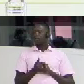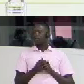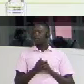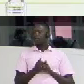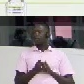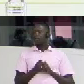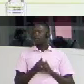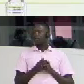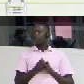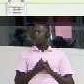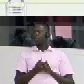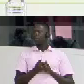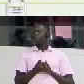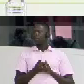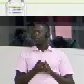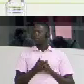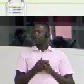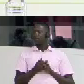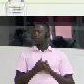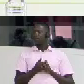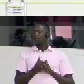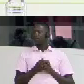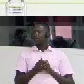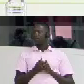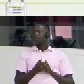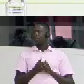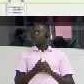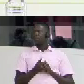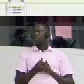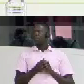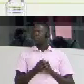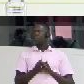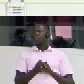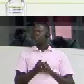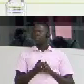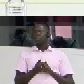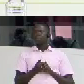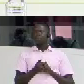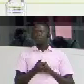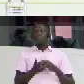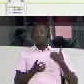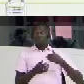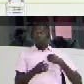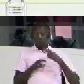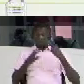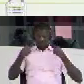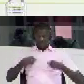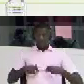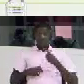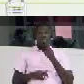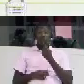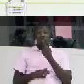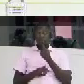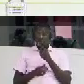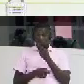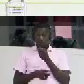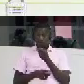ndax xam nga liñ doon seet. ñoom borom red. The people dressed in